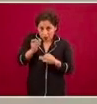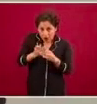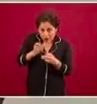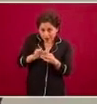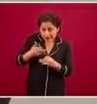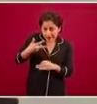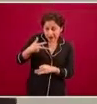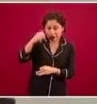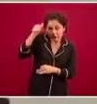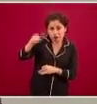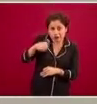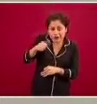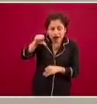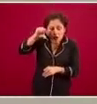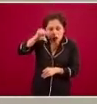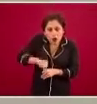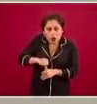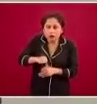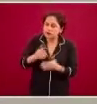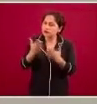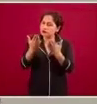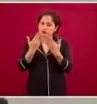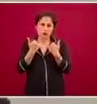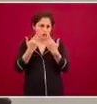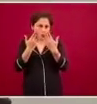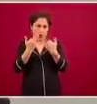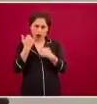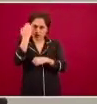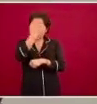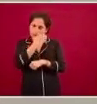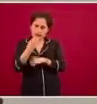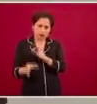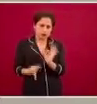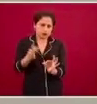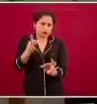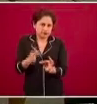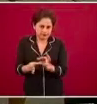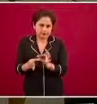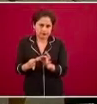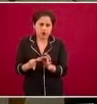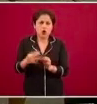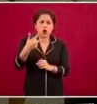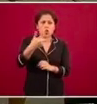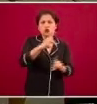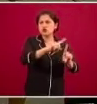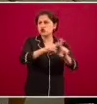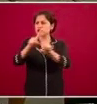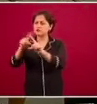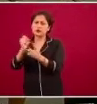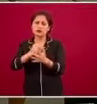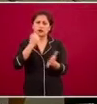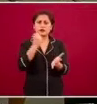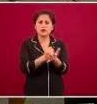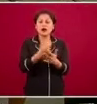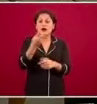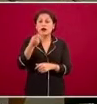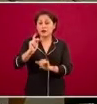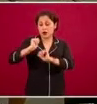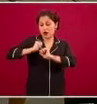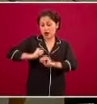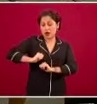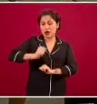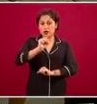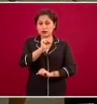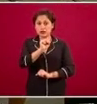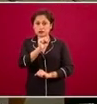But to this day, April the 8th, fast tests have no efficiency whatsoever. They have no